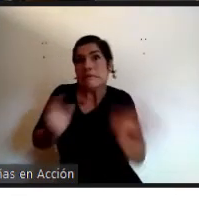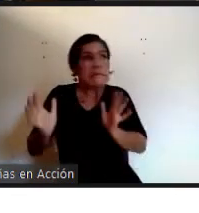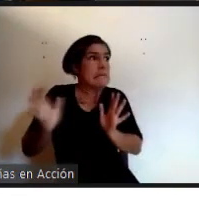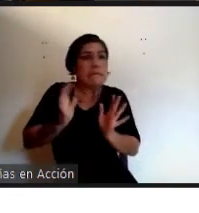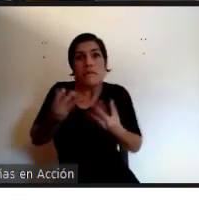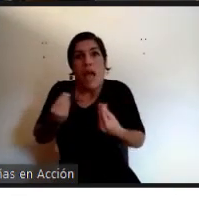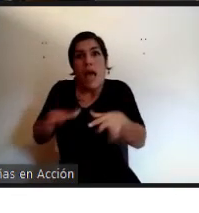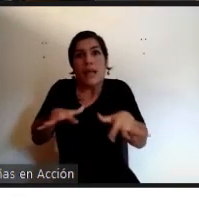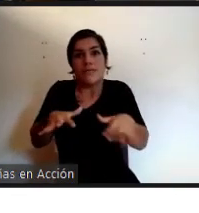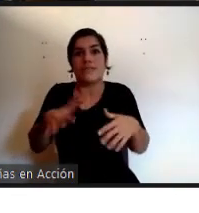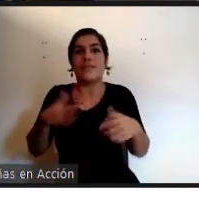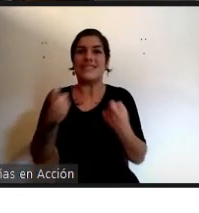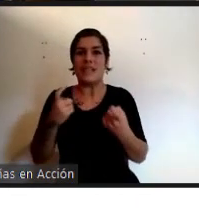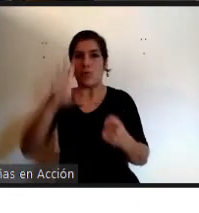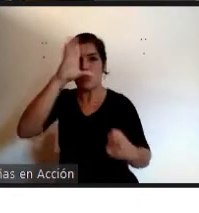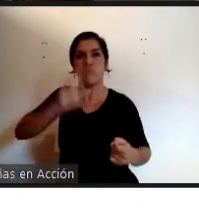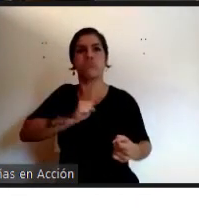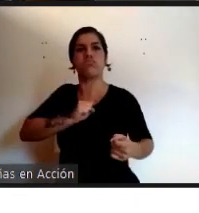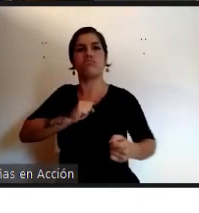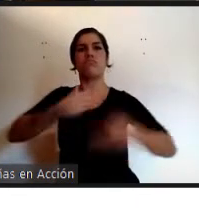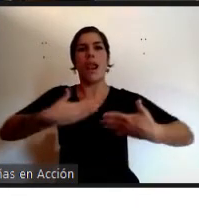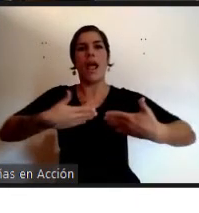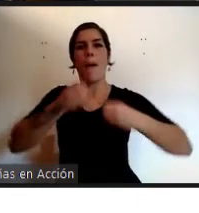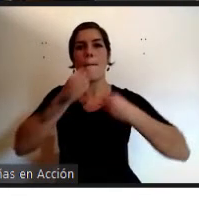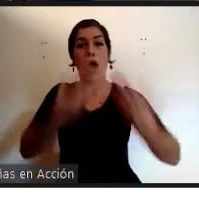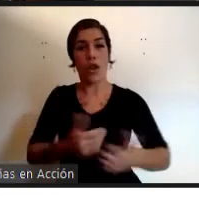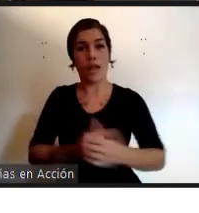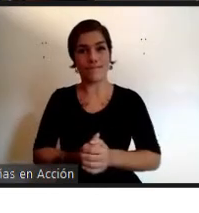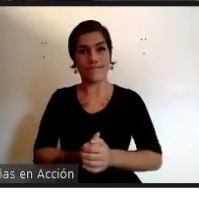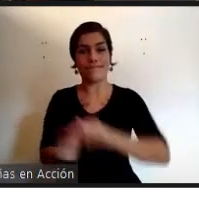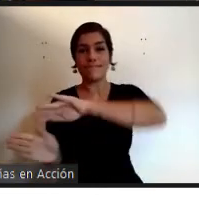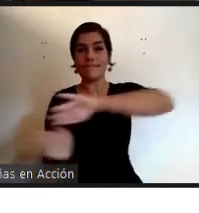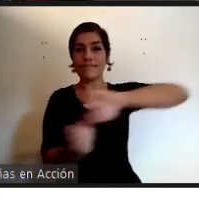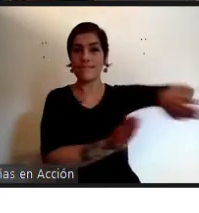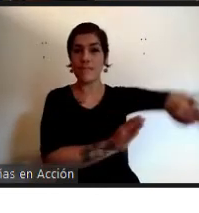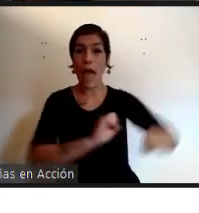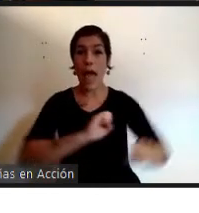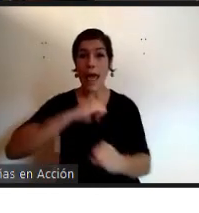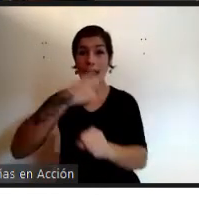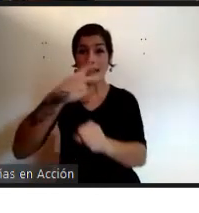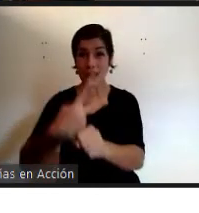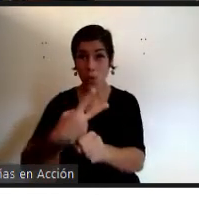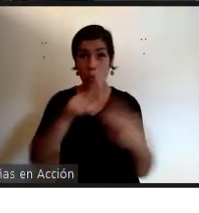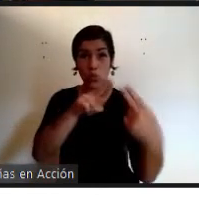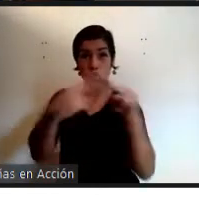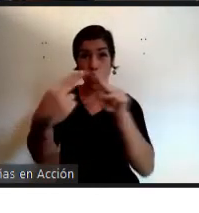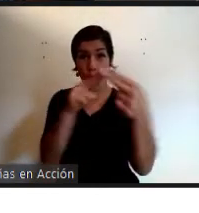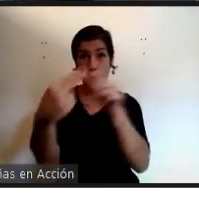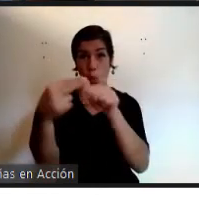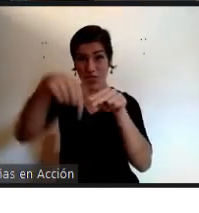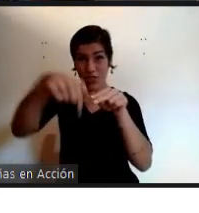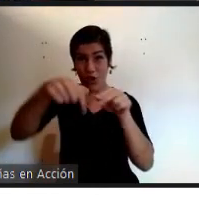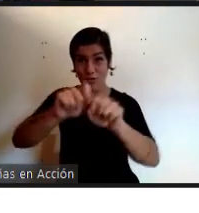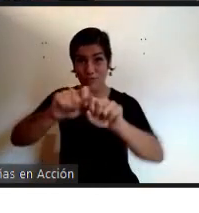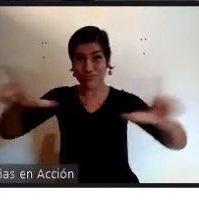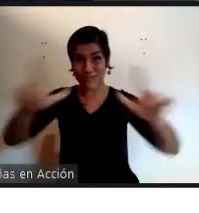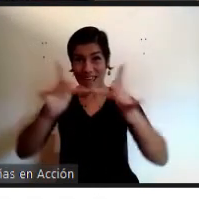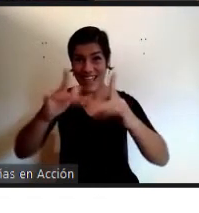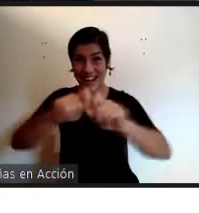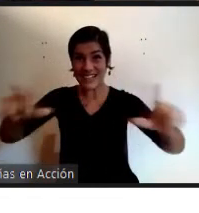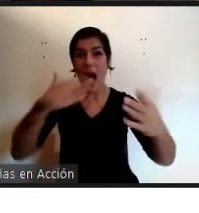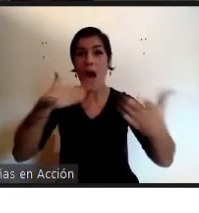we may feel. The second meeting, we invited people to think about